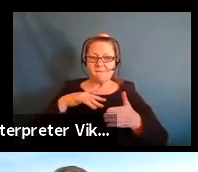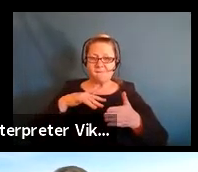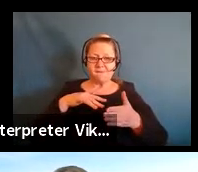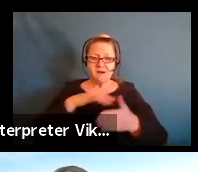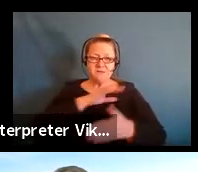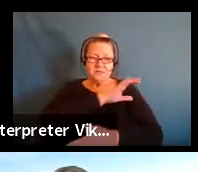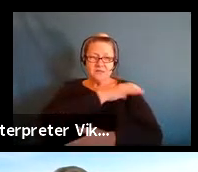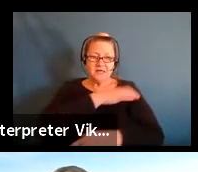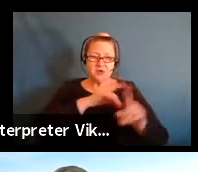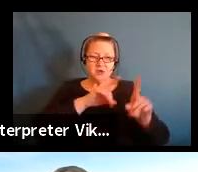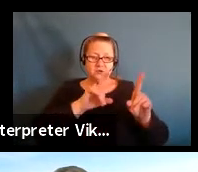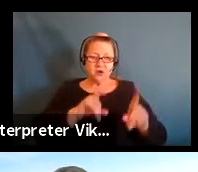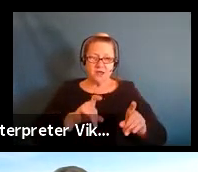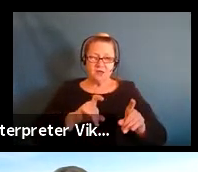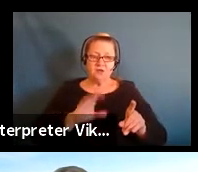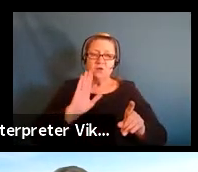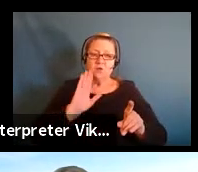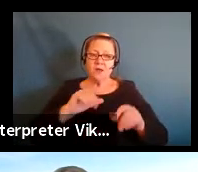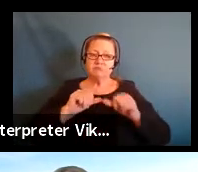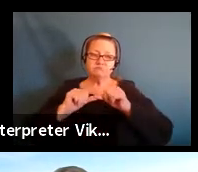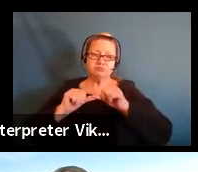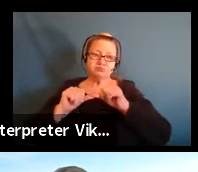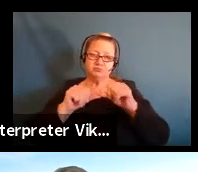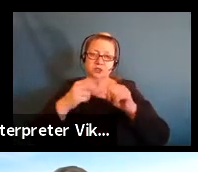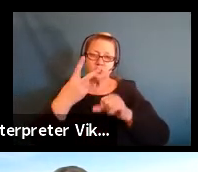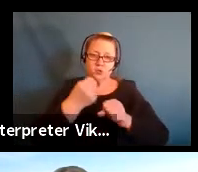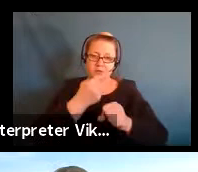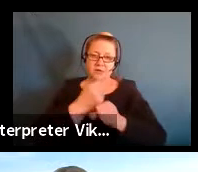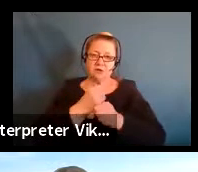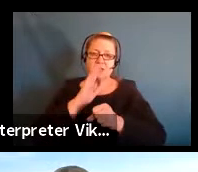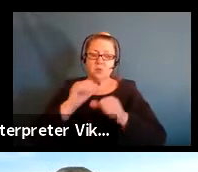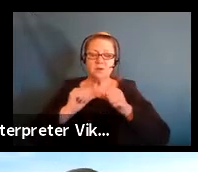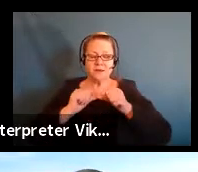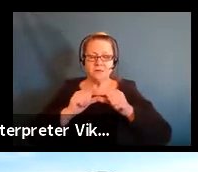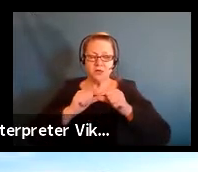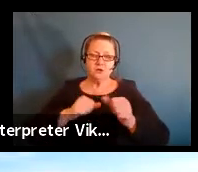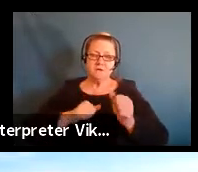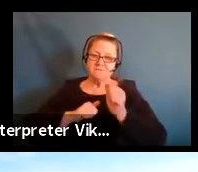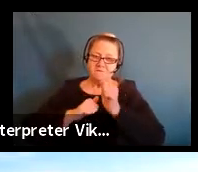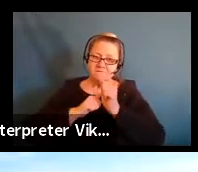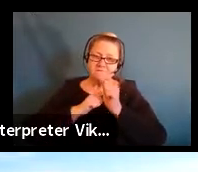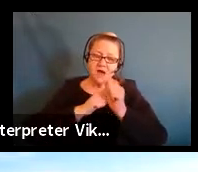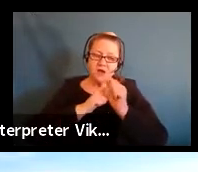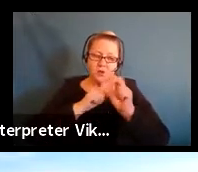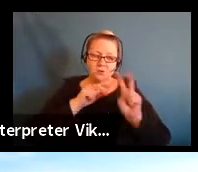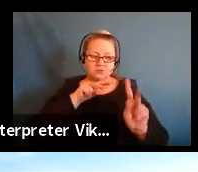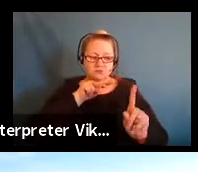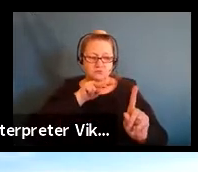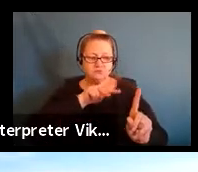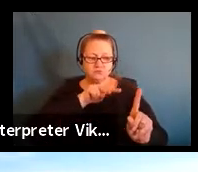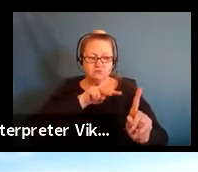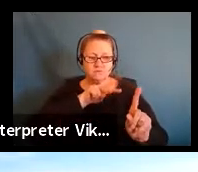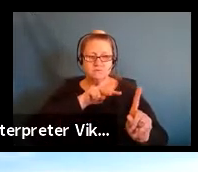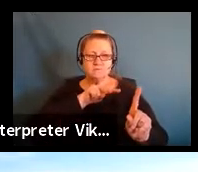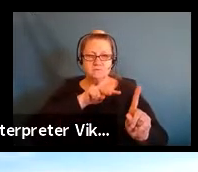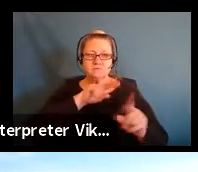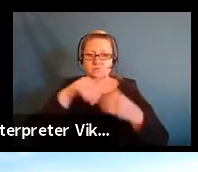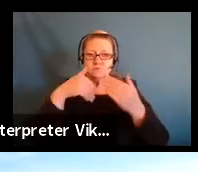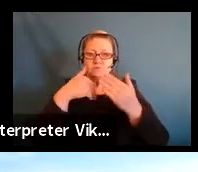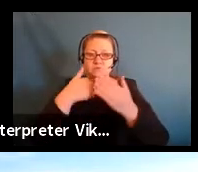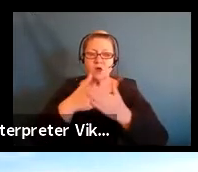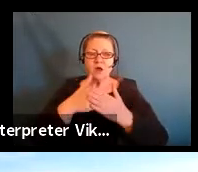clinical trial is slated to go for 2 years. So they're going to continue to follow all of the participants in the trial. And